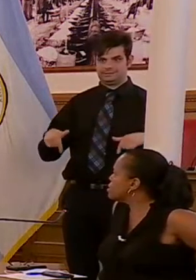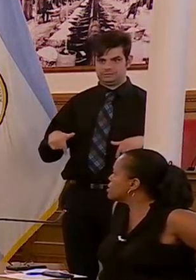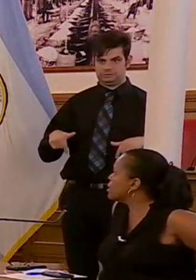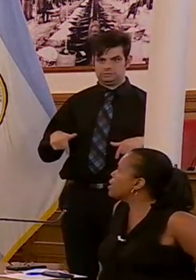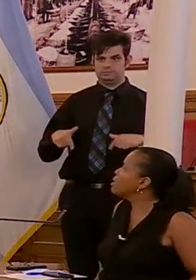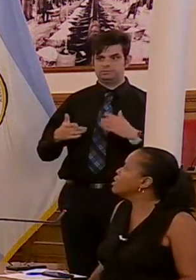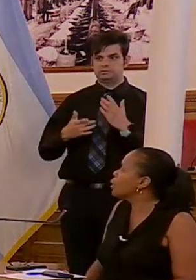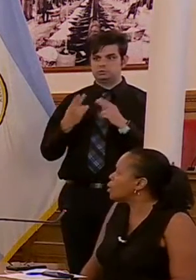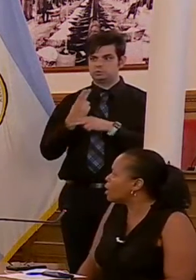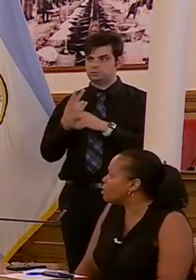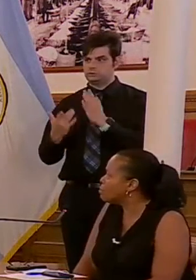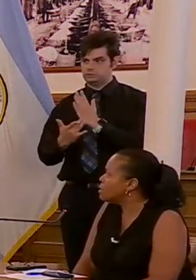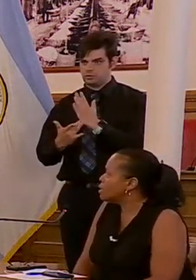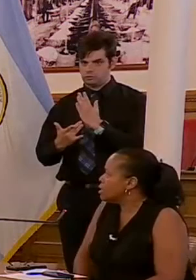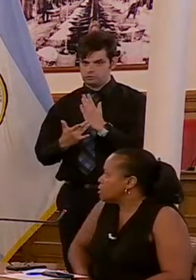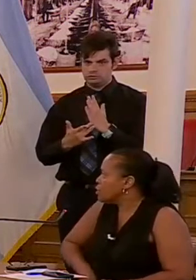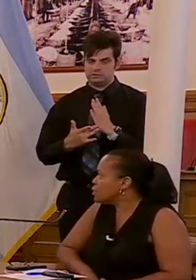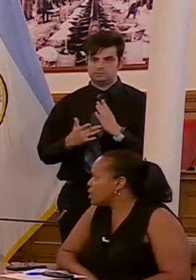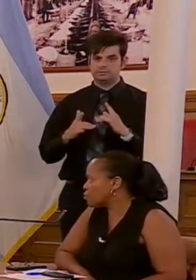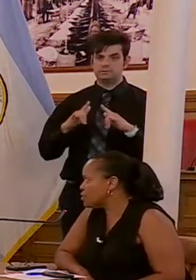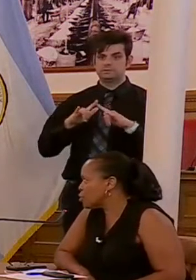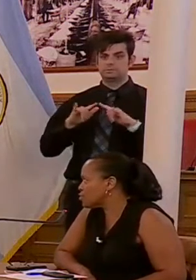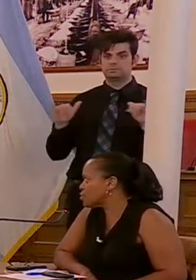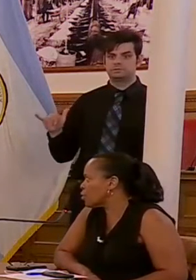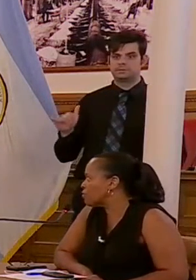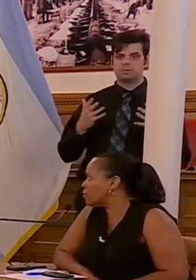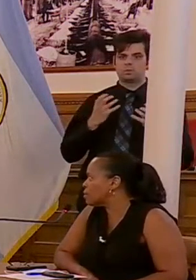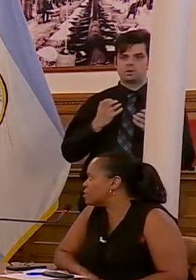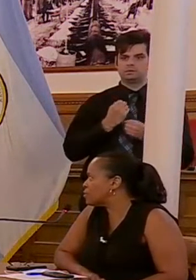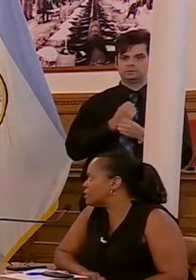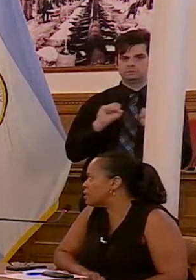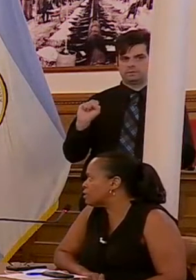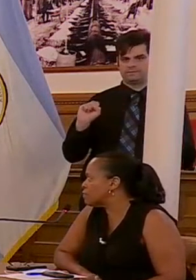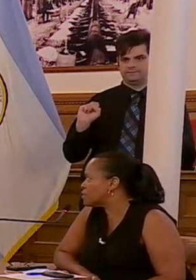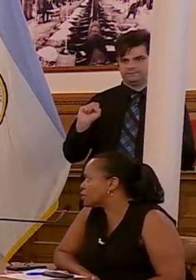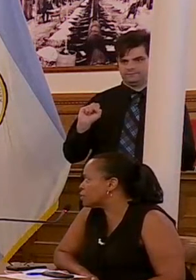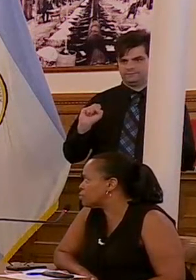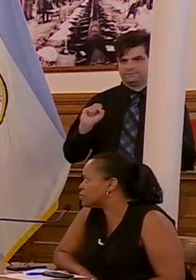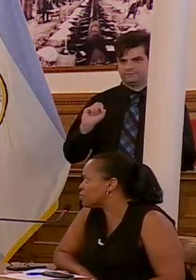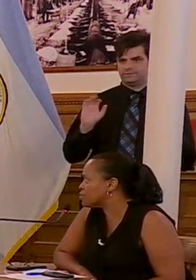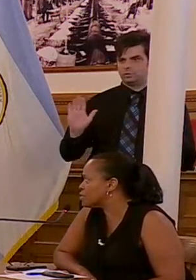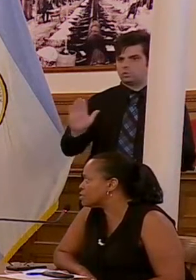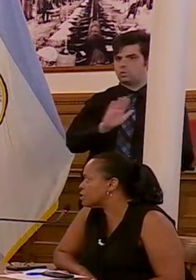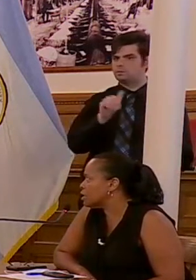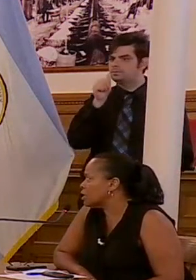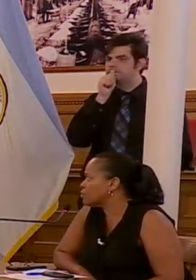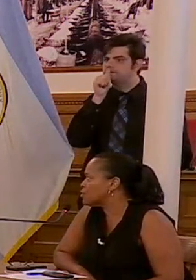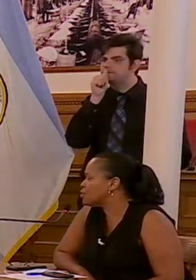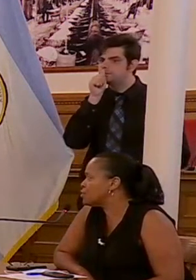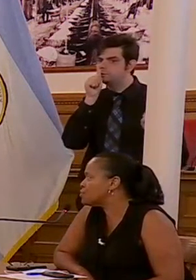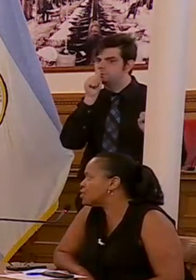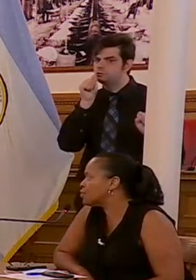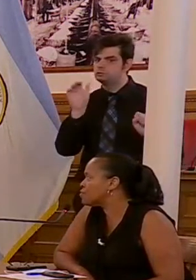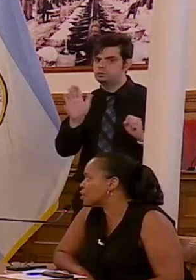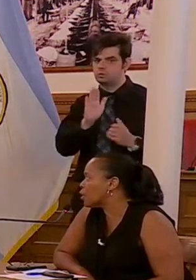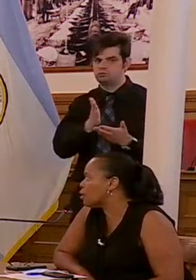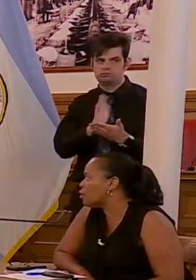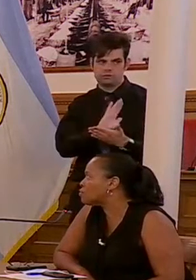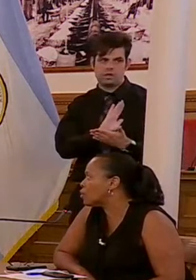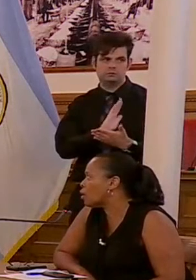Did I miss anything? No. Redirect resources away from SPD and invest in human services and reduce